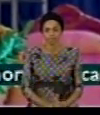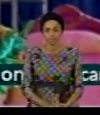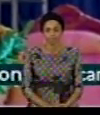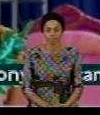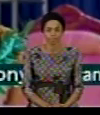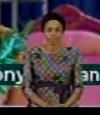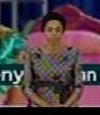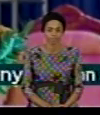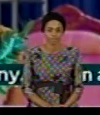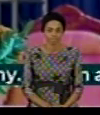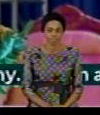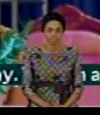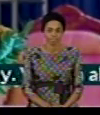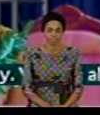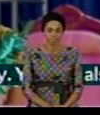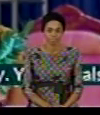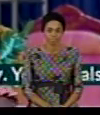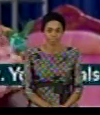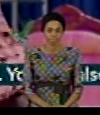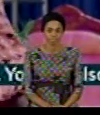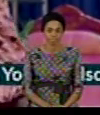Go ahead.